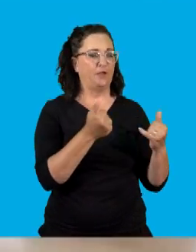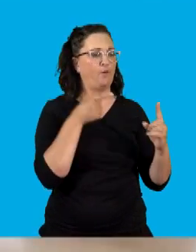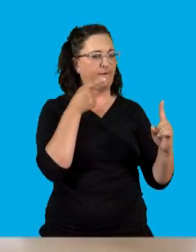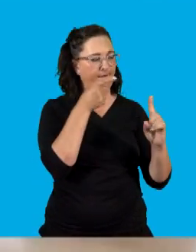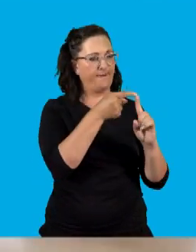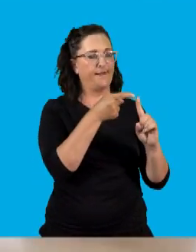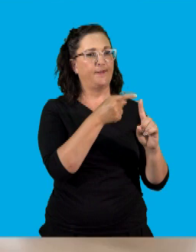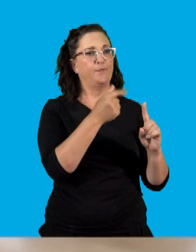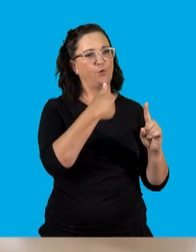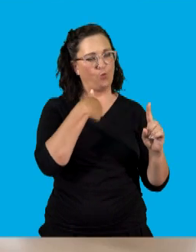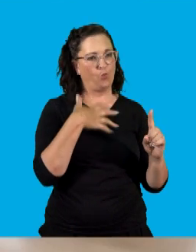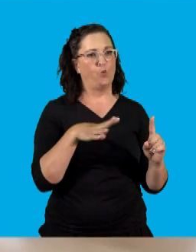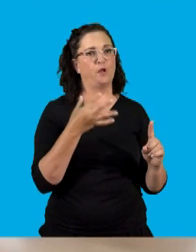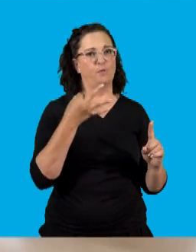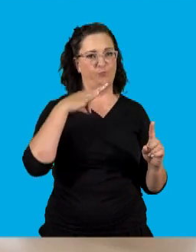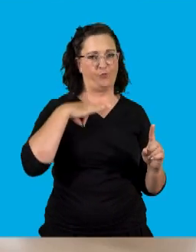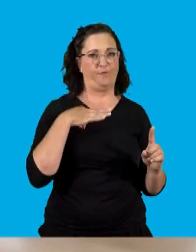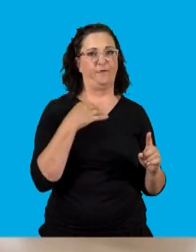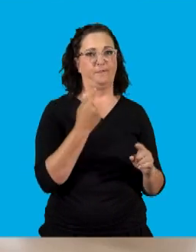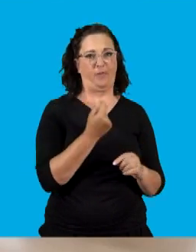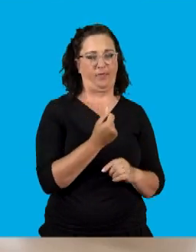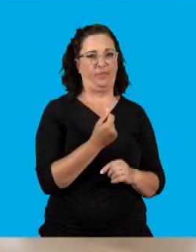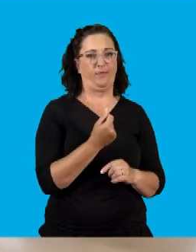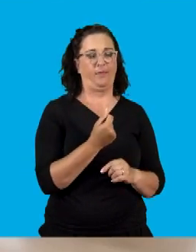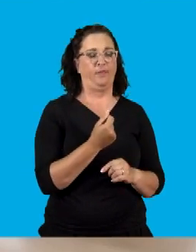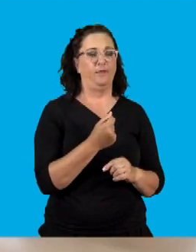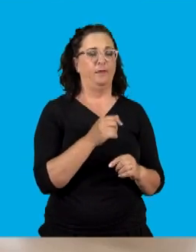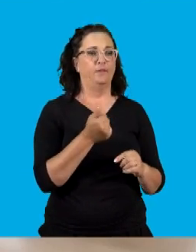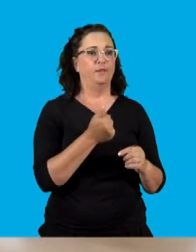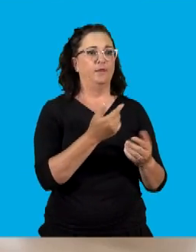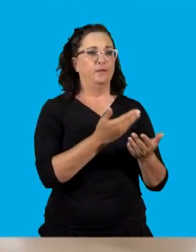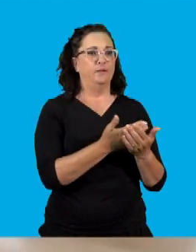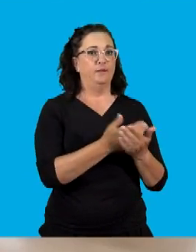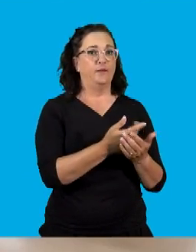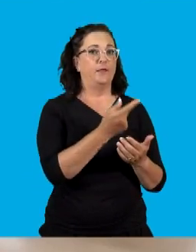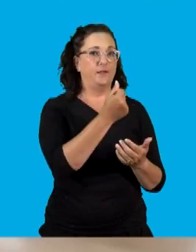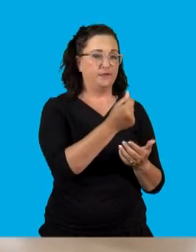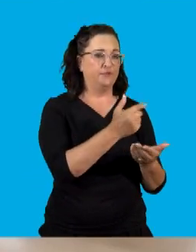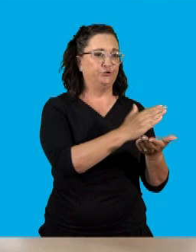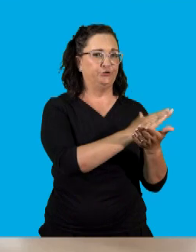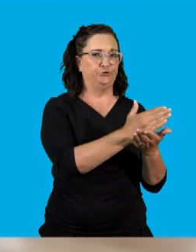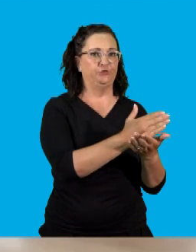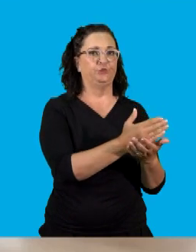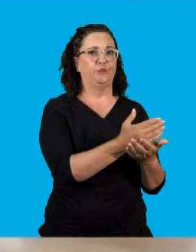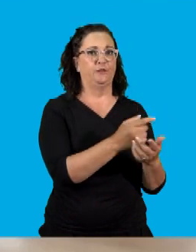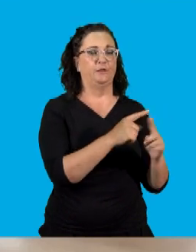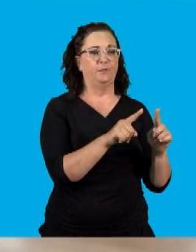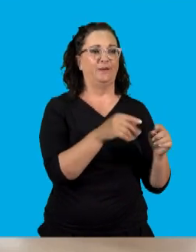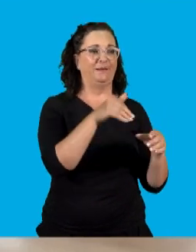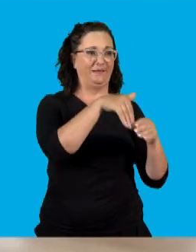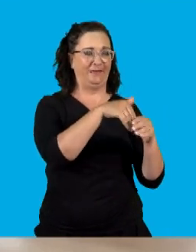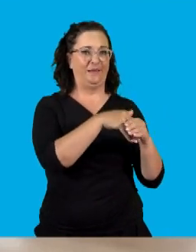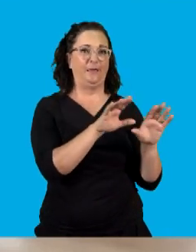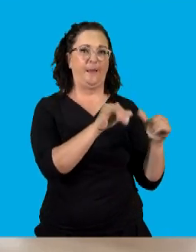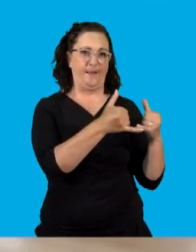of making a profit, and that profit is going to generate financial gain for the shareholders, people who have bought shares